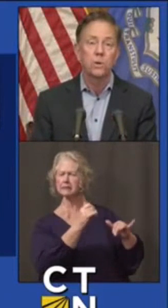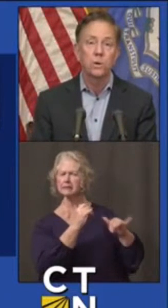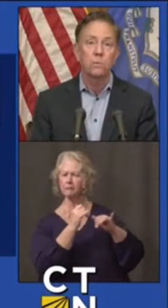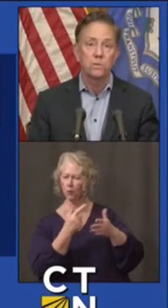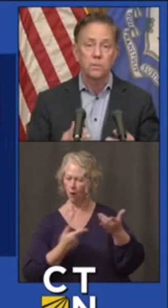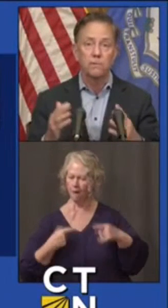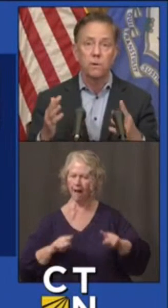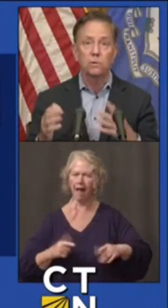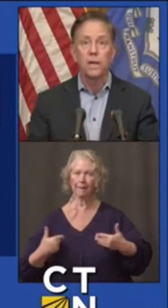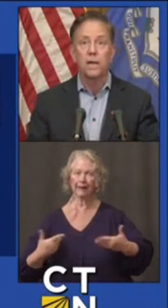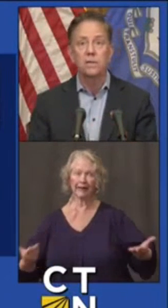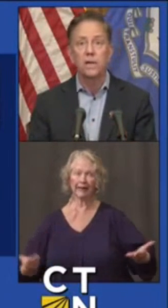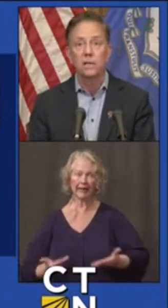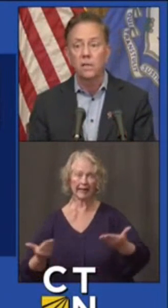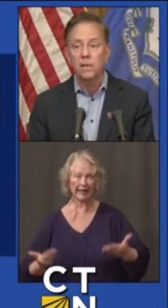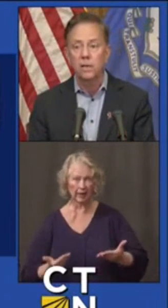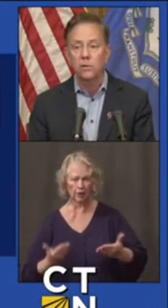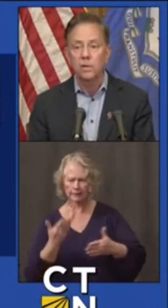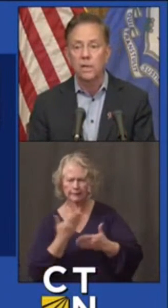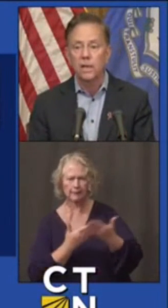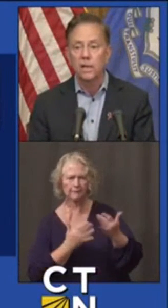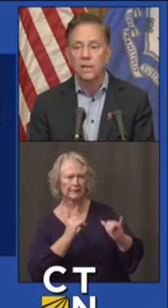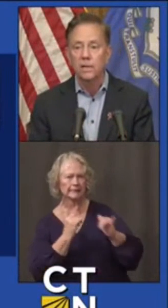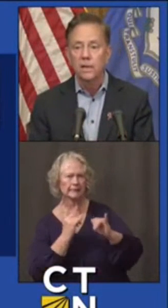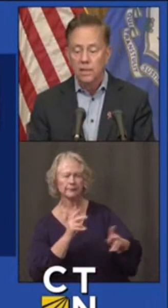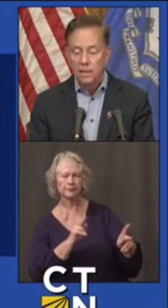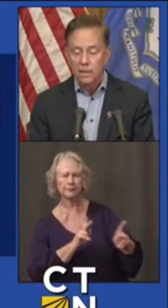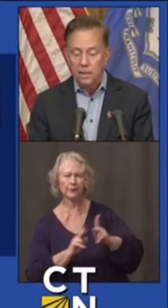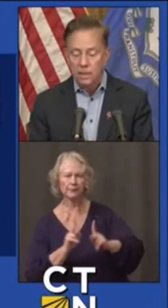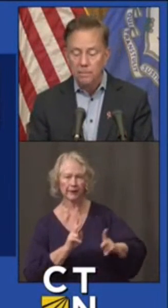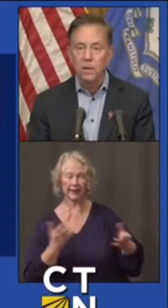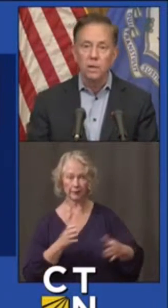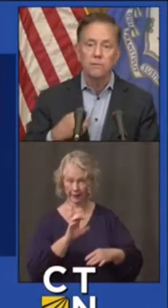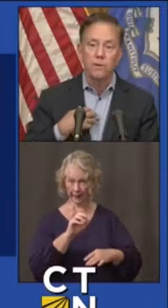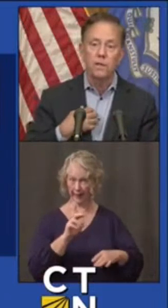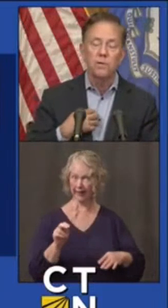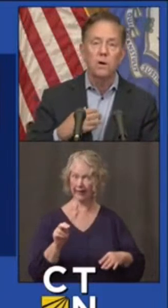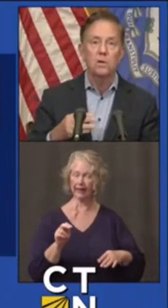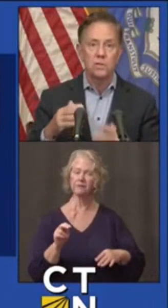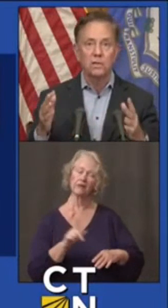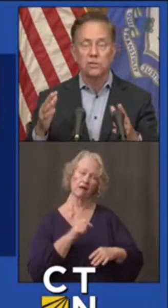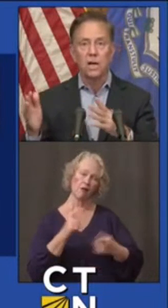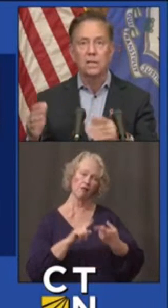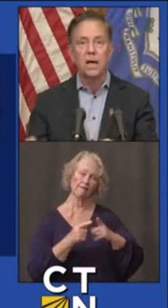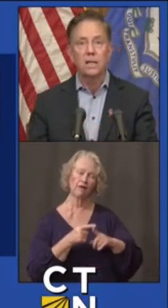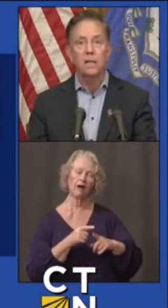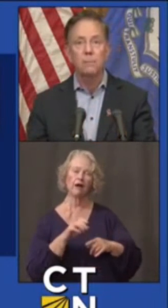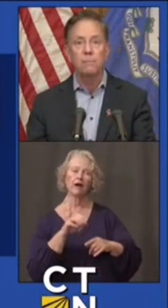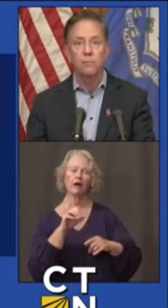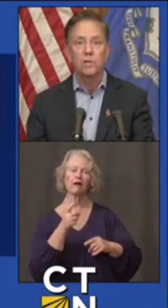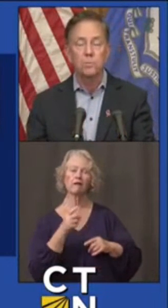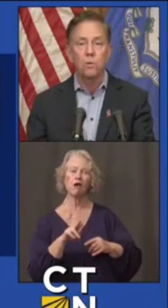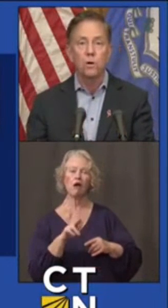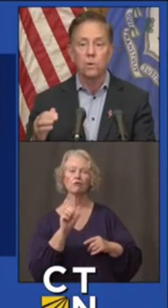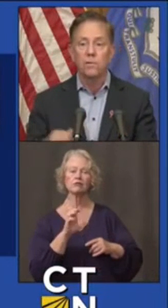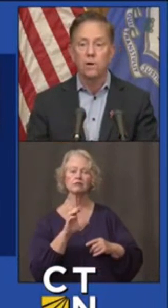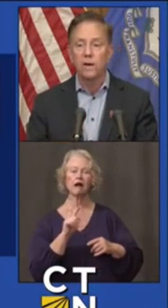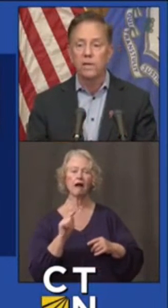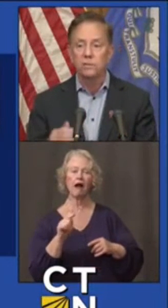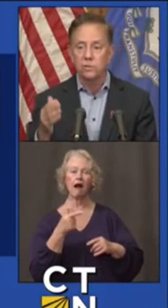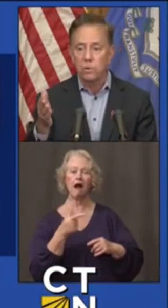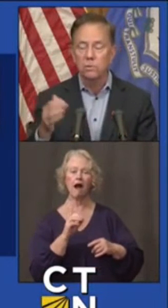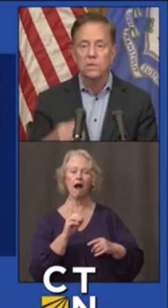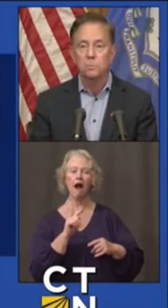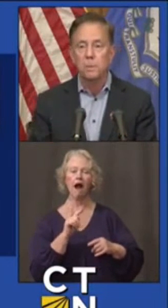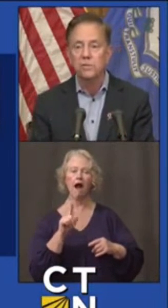going on with some of the folks we had taken the lead here in Connecticut. Another friend of ours, Dr. Scott Gottlieb from Westport, one of our